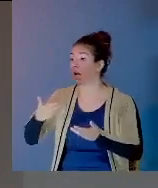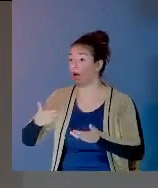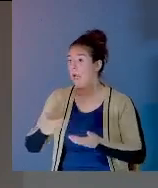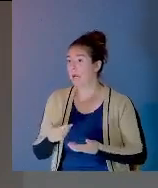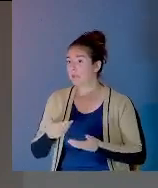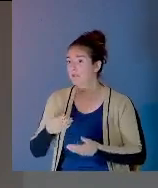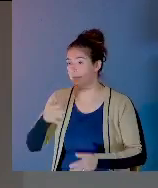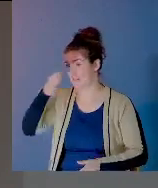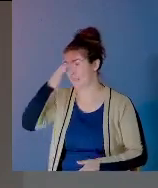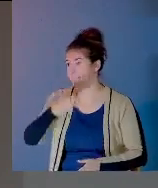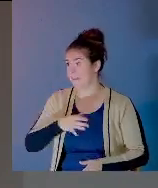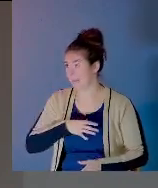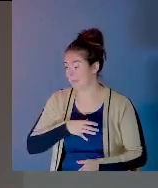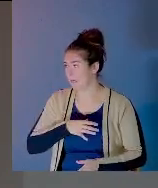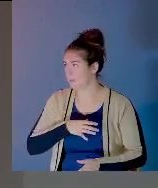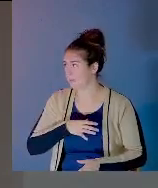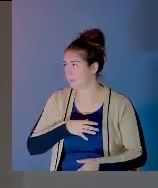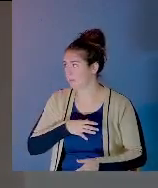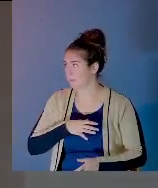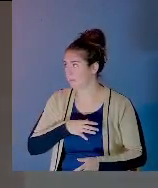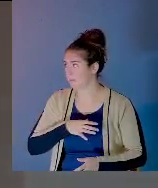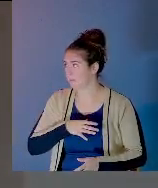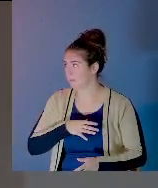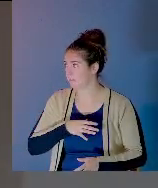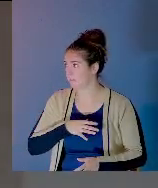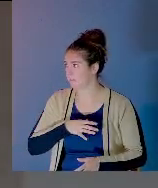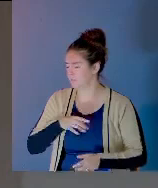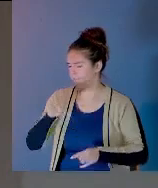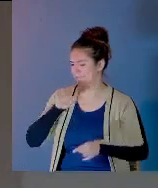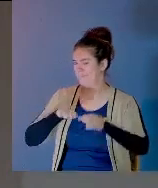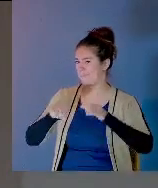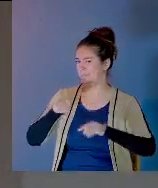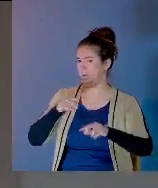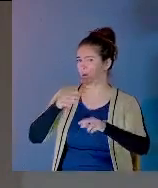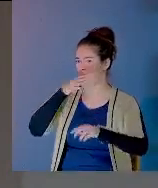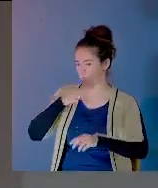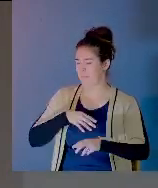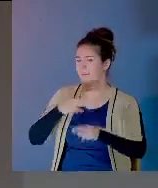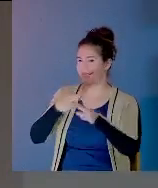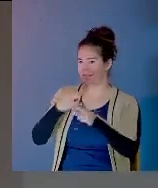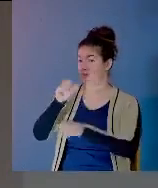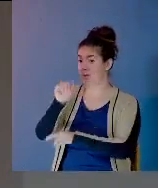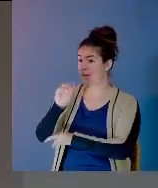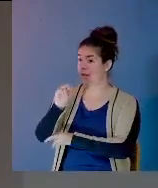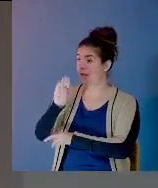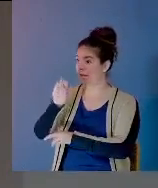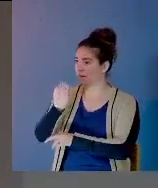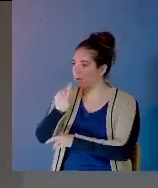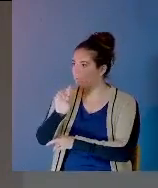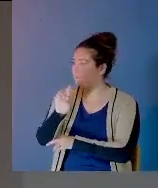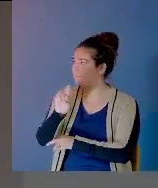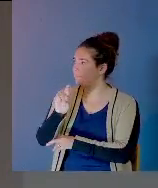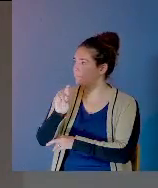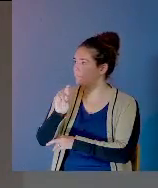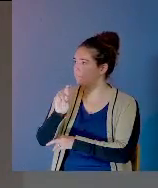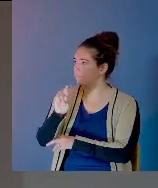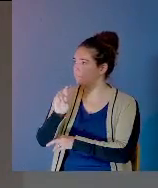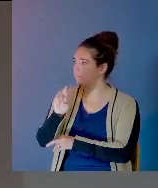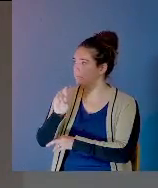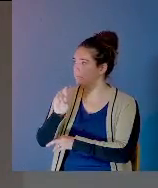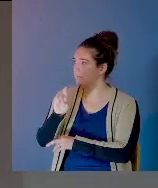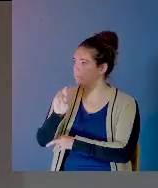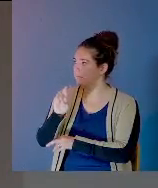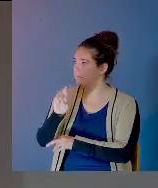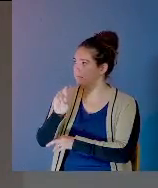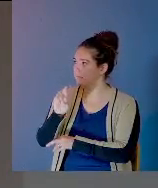Amber was, she's an art teacher. She was like, just pull it out and have them start tagging it now. And I go,